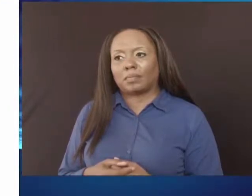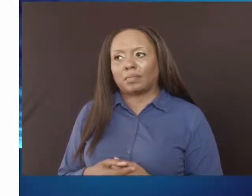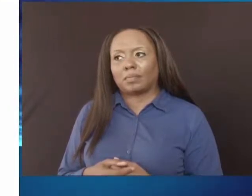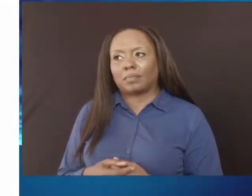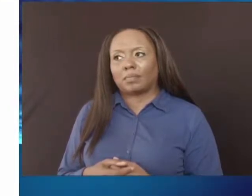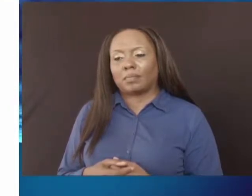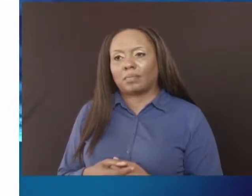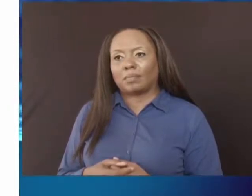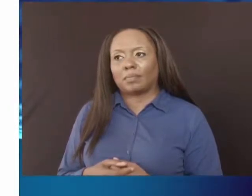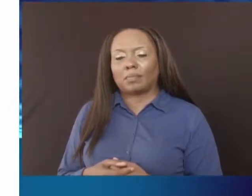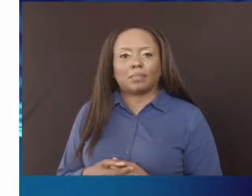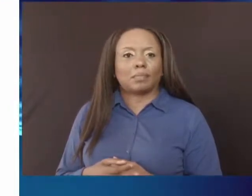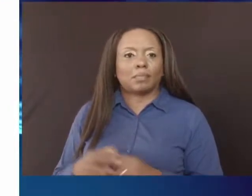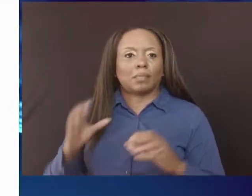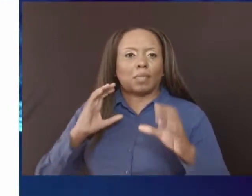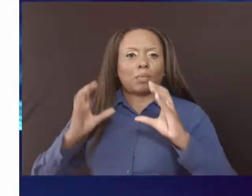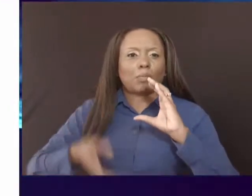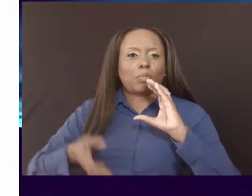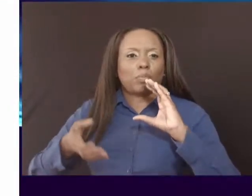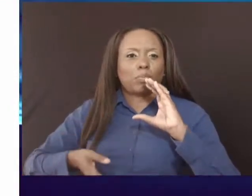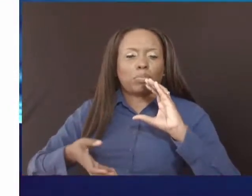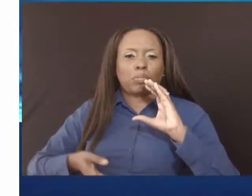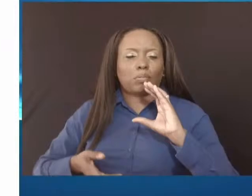July, June?